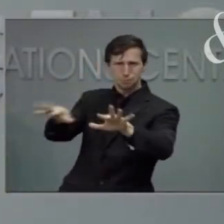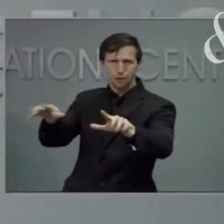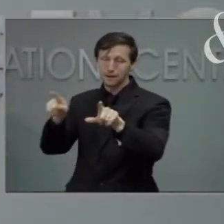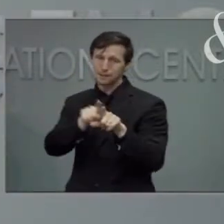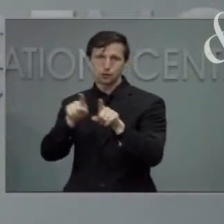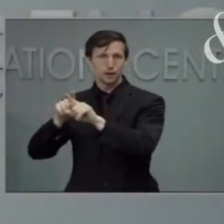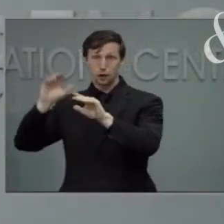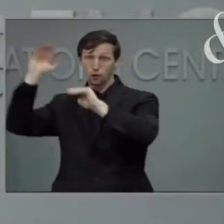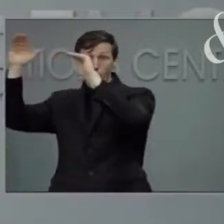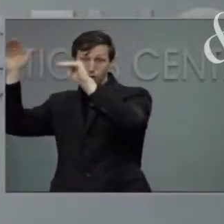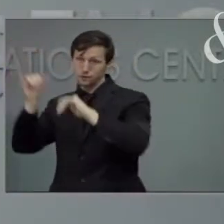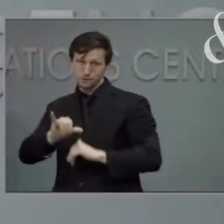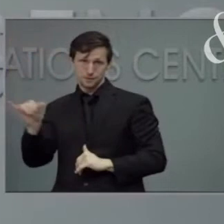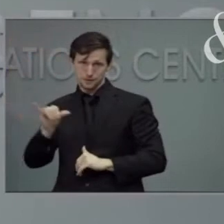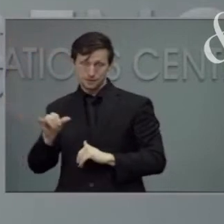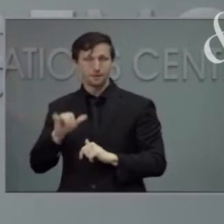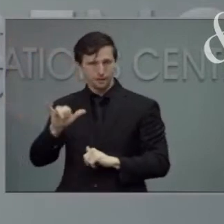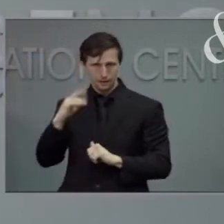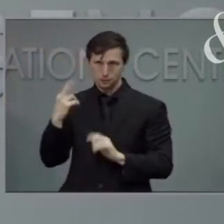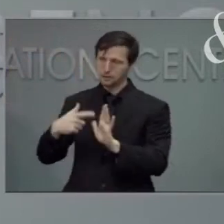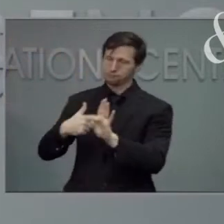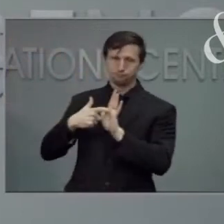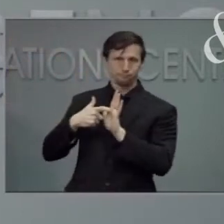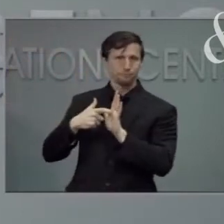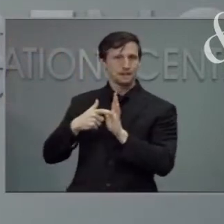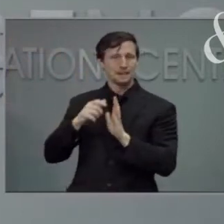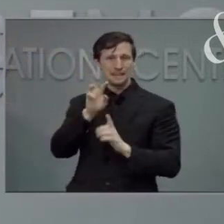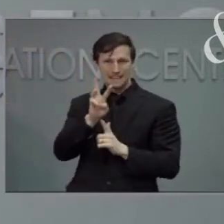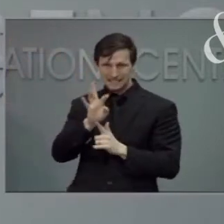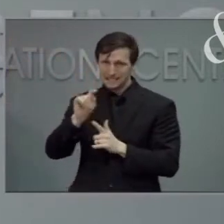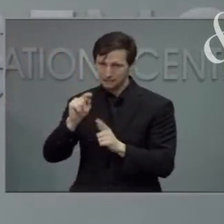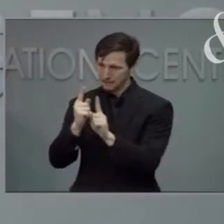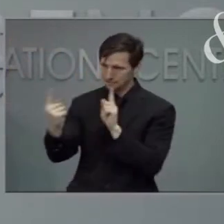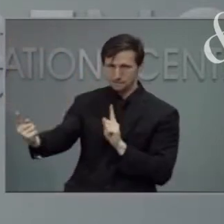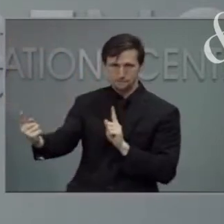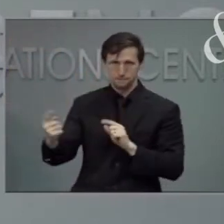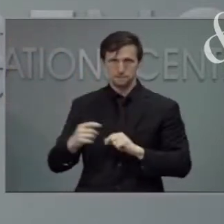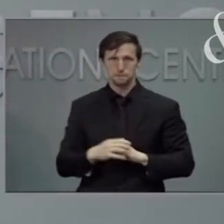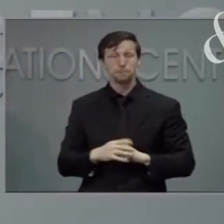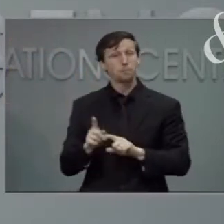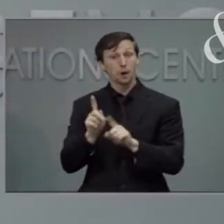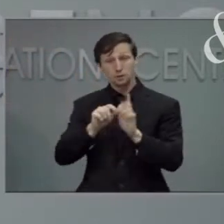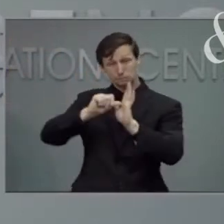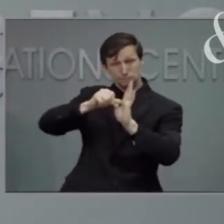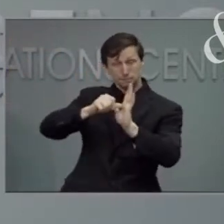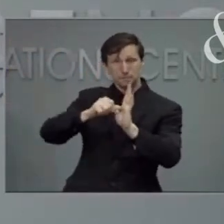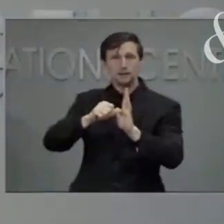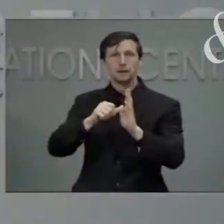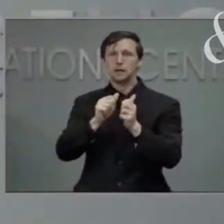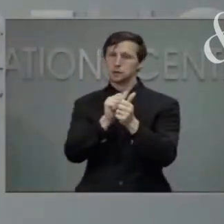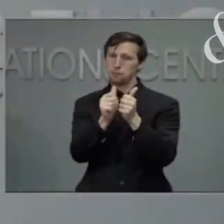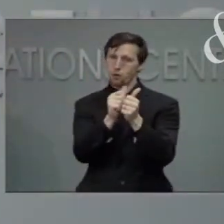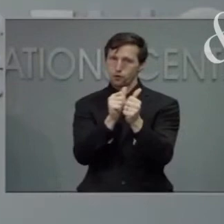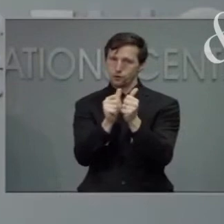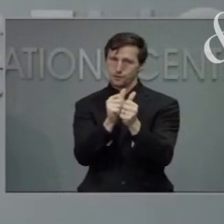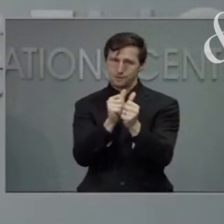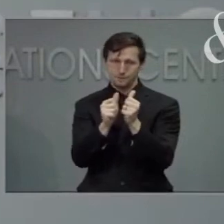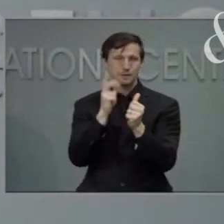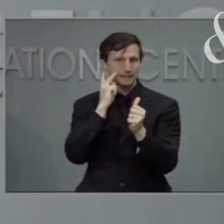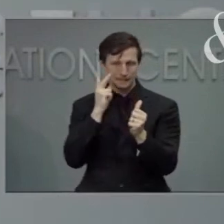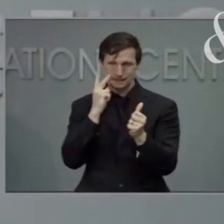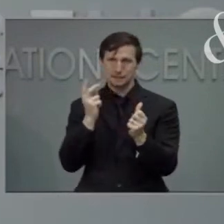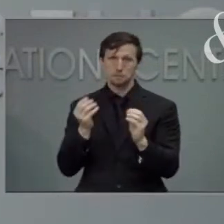distance. I'd also emphasize that it is particularly the sports is where we are